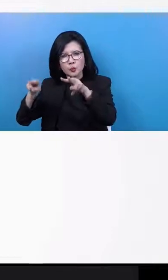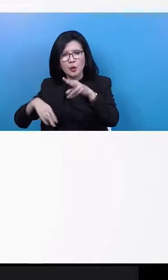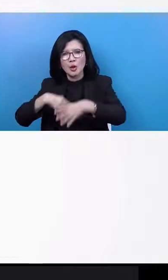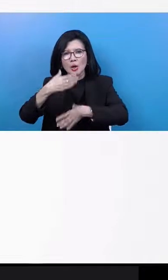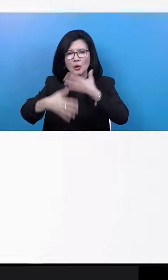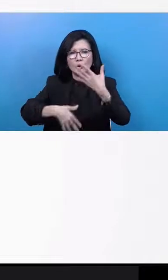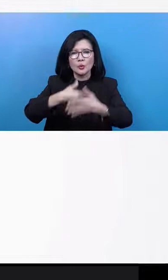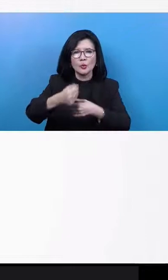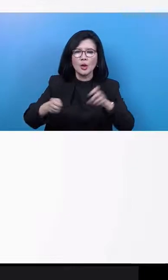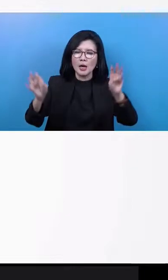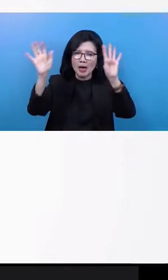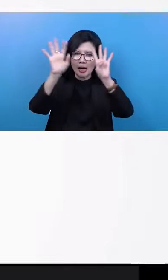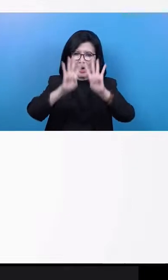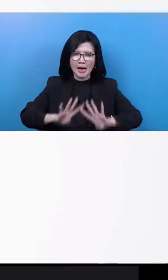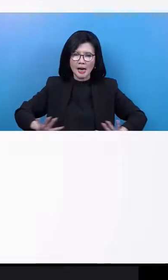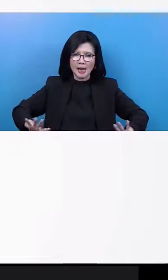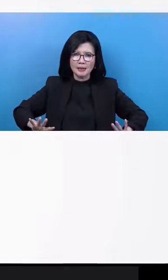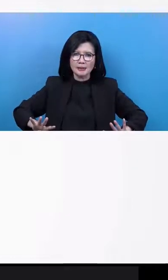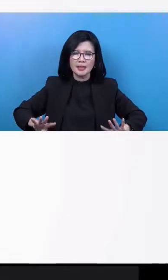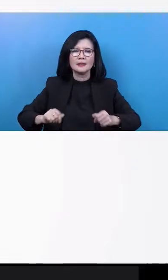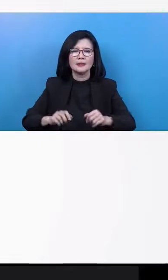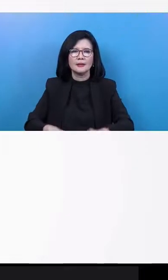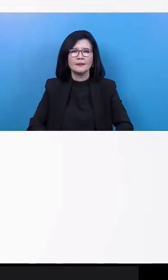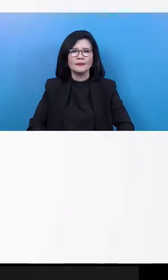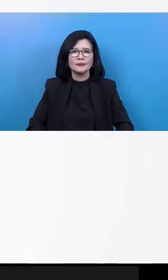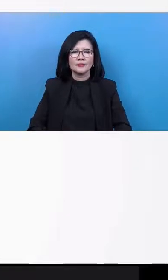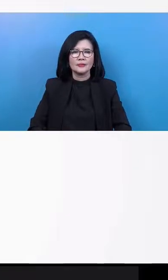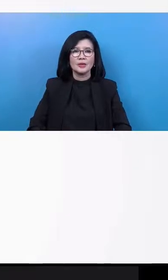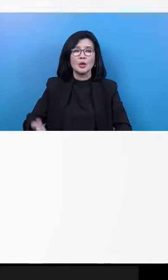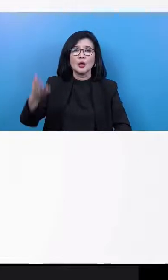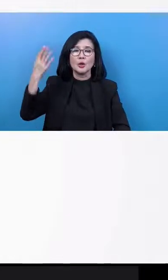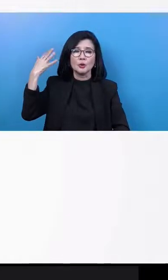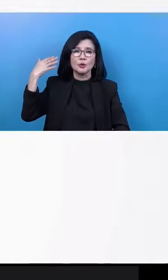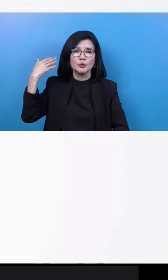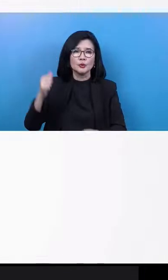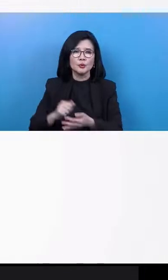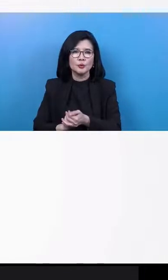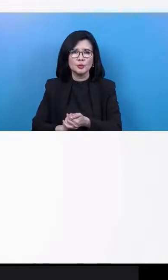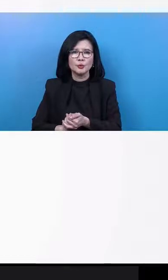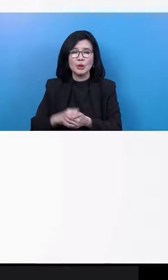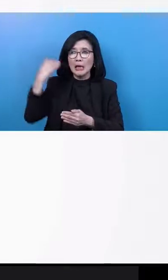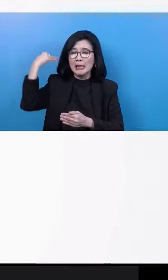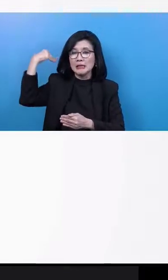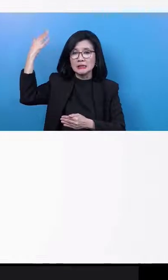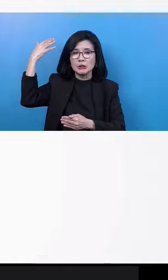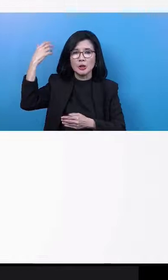integration agenda. He used to be the senior economist at the Islamic Development Bank in Jeddah.